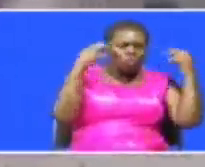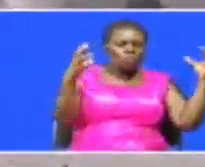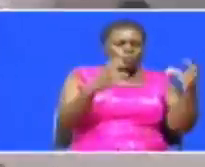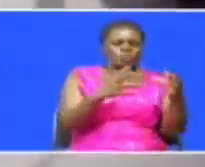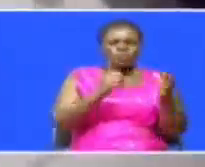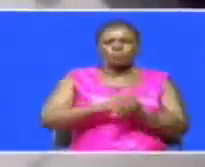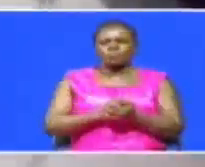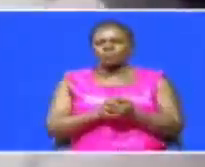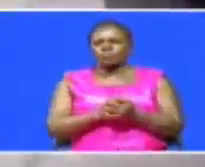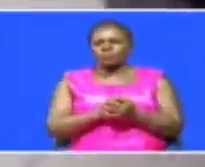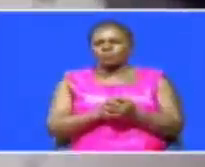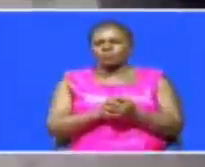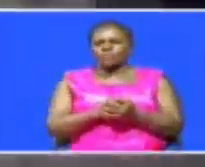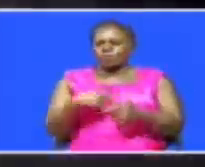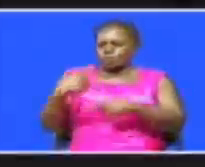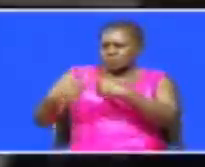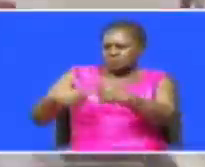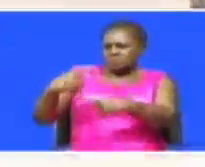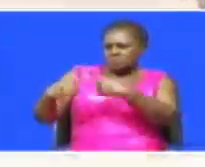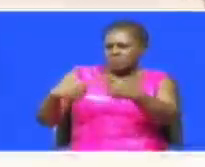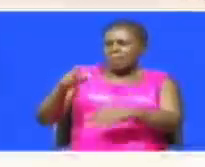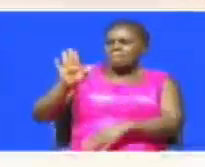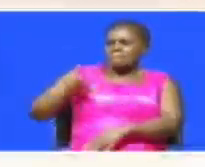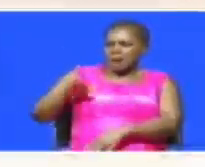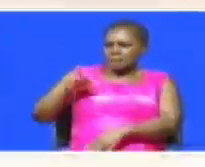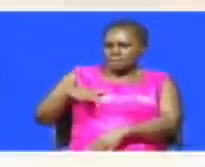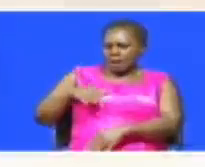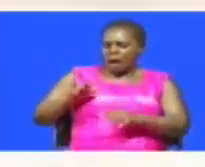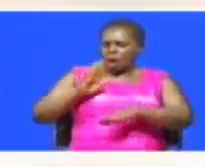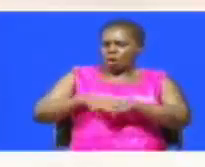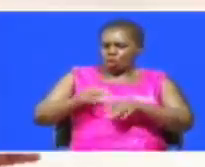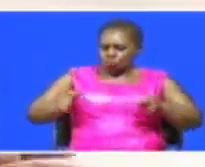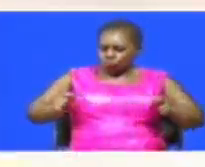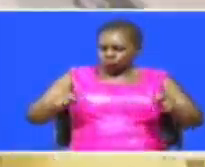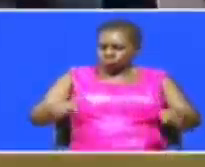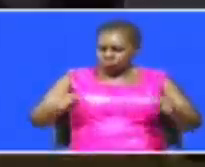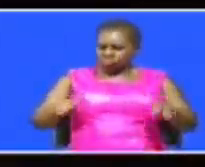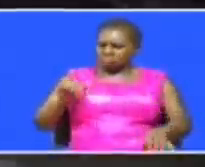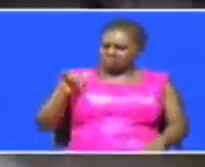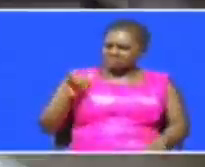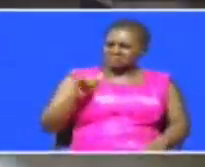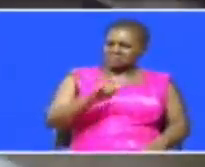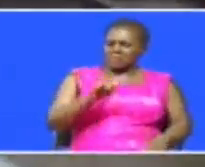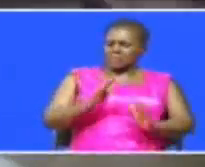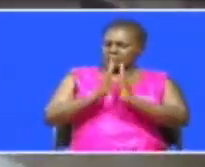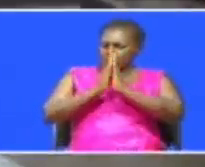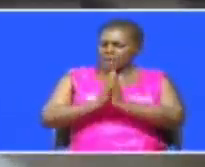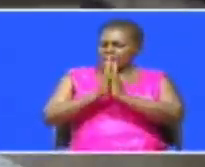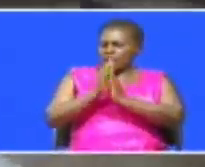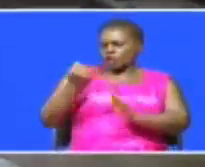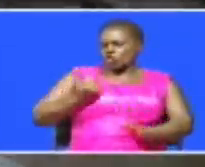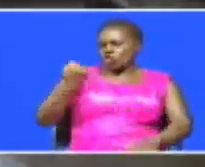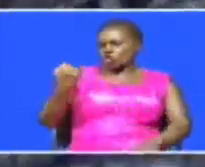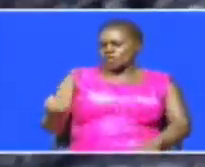attacked Kenya. As the siege went on, a mother confined on a wheelchair remained put, praying for her daughter